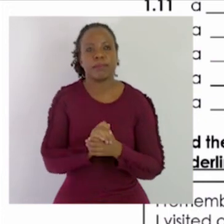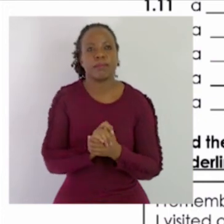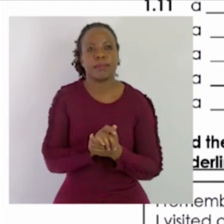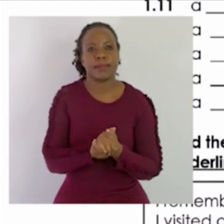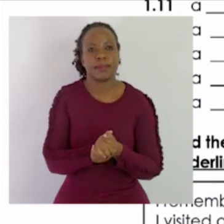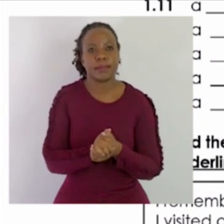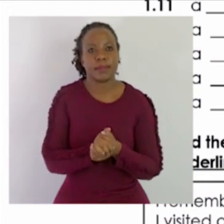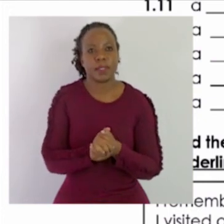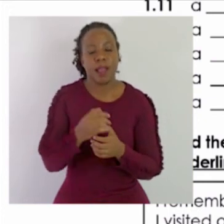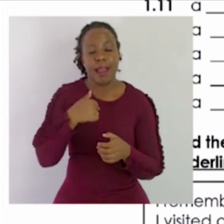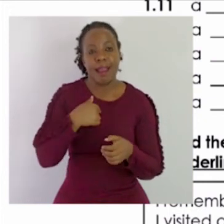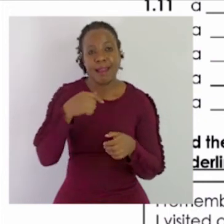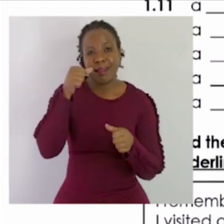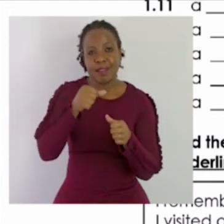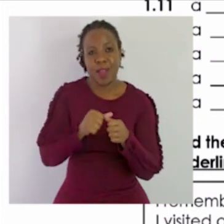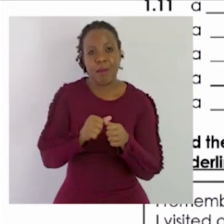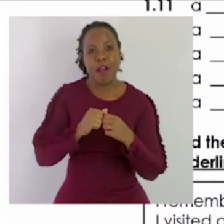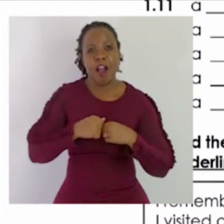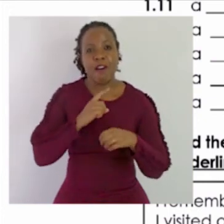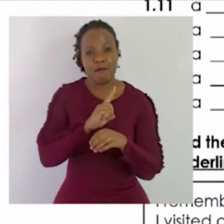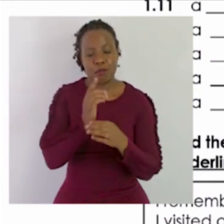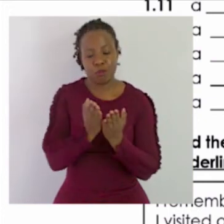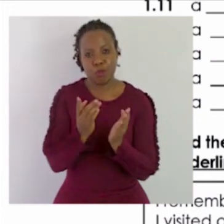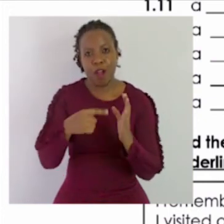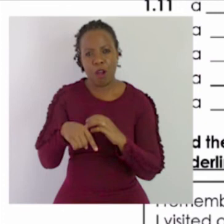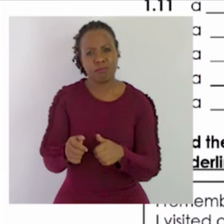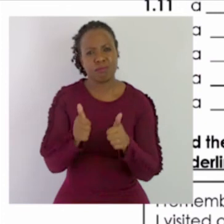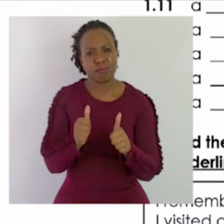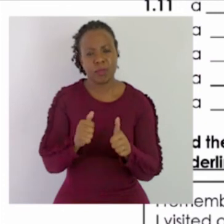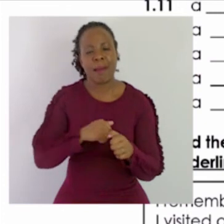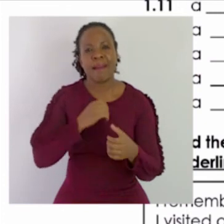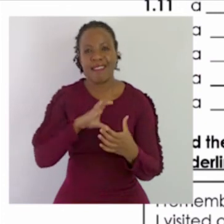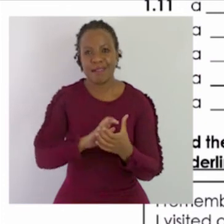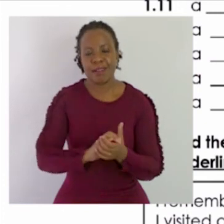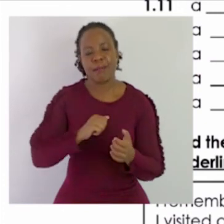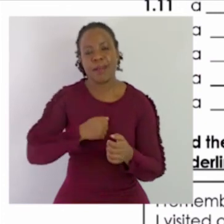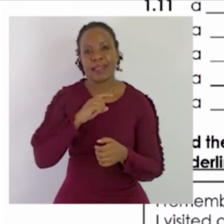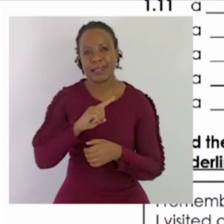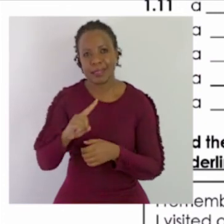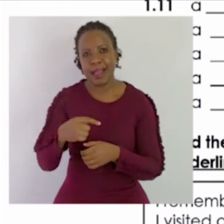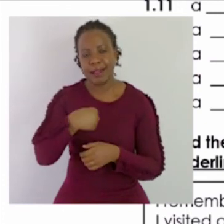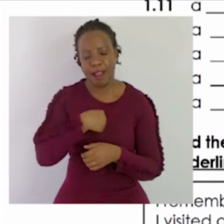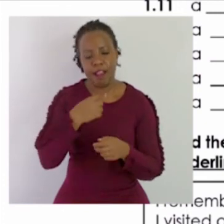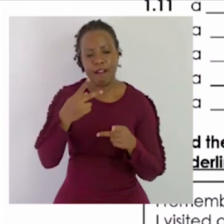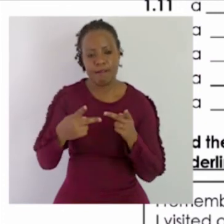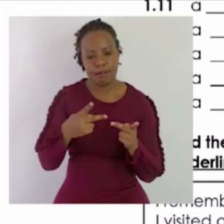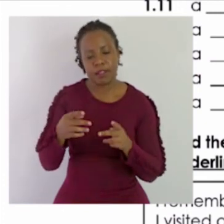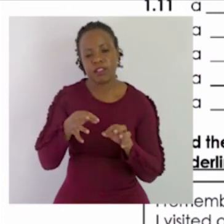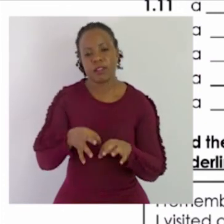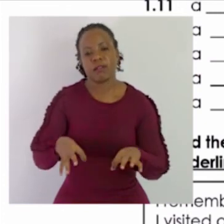I remember our first school outing so well. My friends, my teacher, and